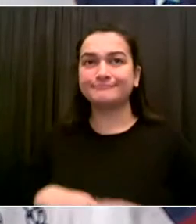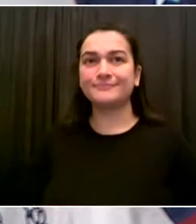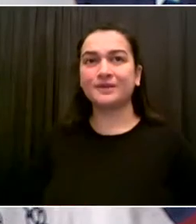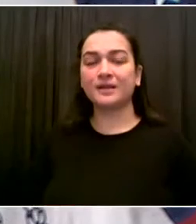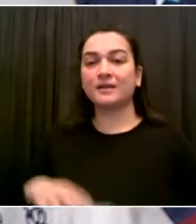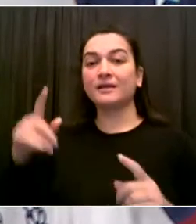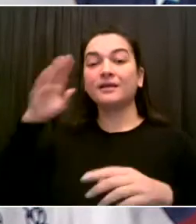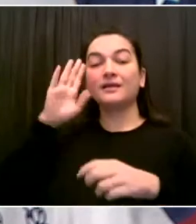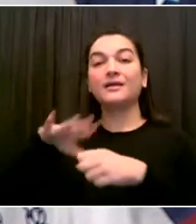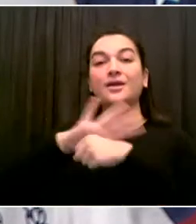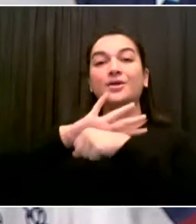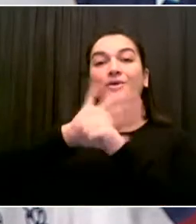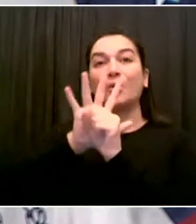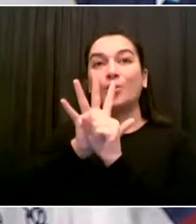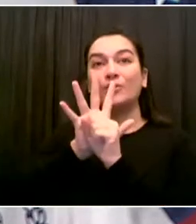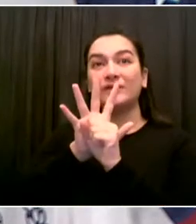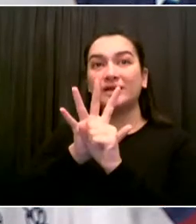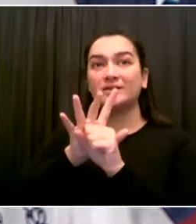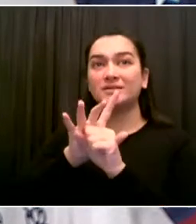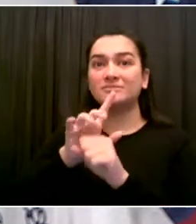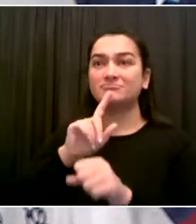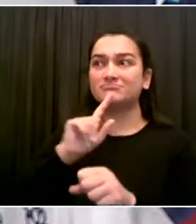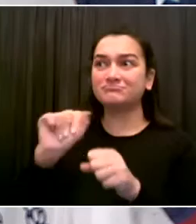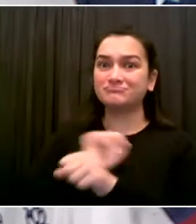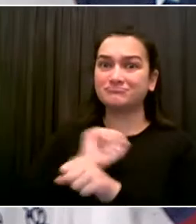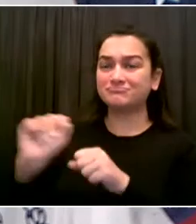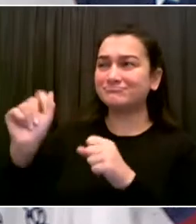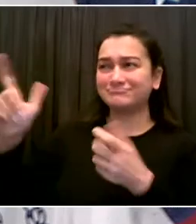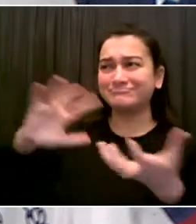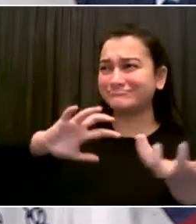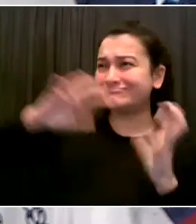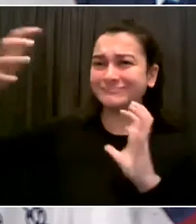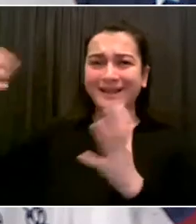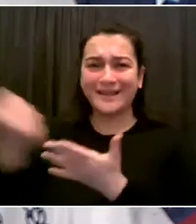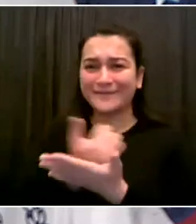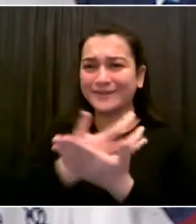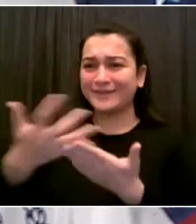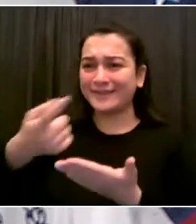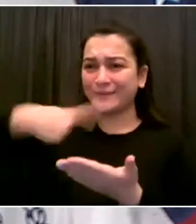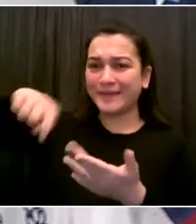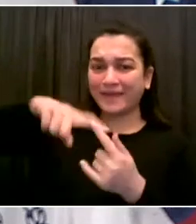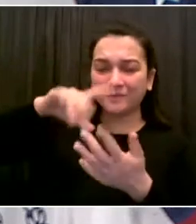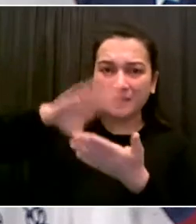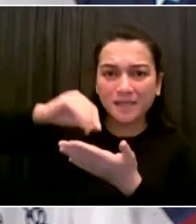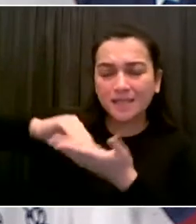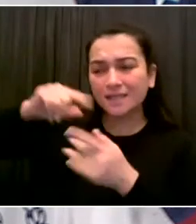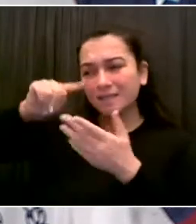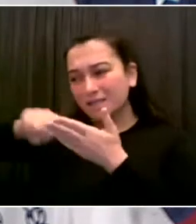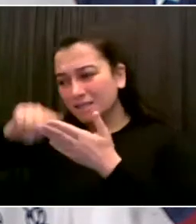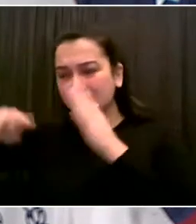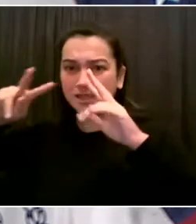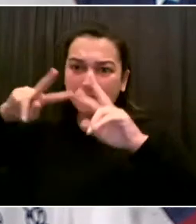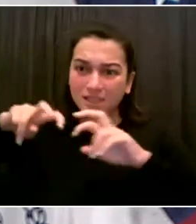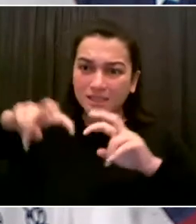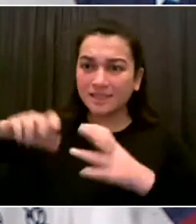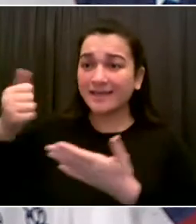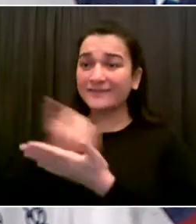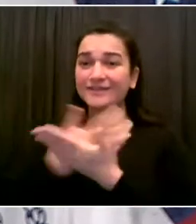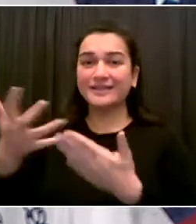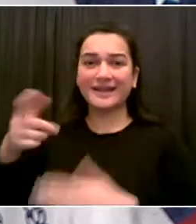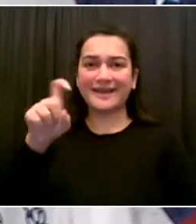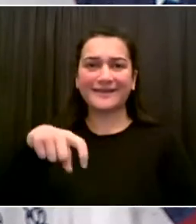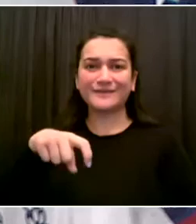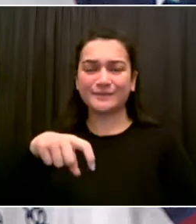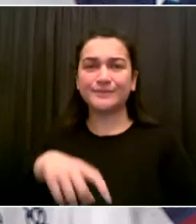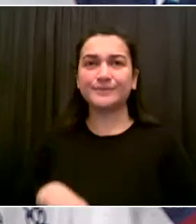what the truth is as we understand it. And generally that did help us all to get through this crisis, finding